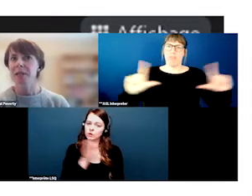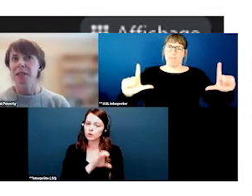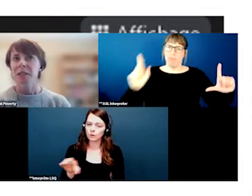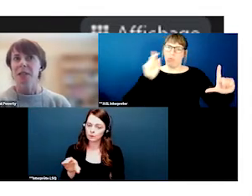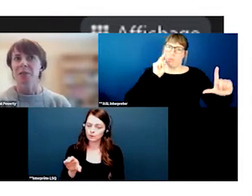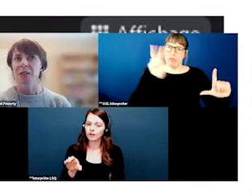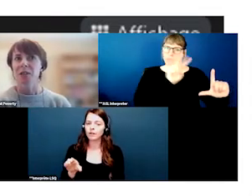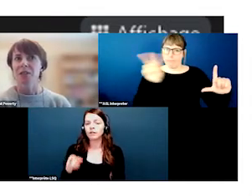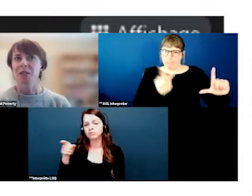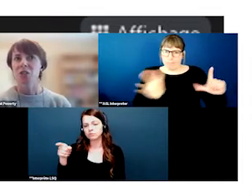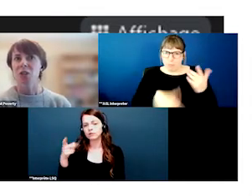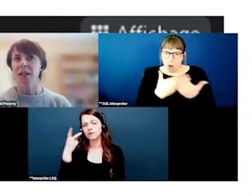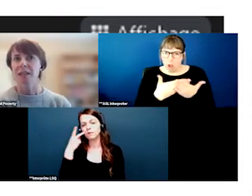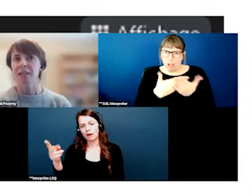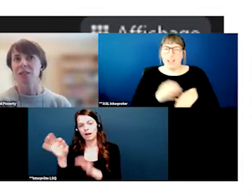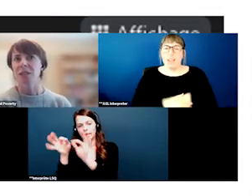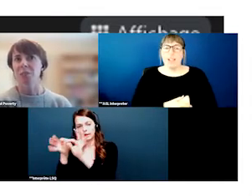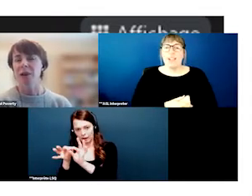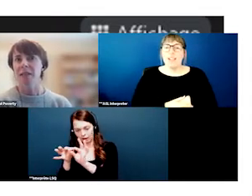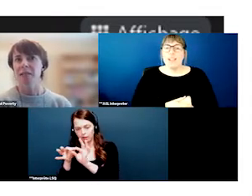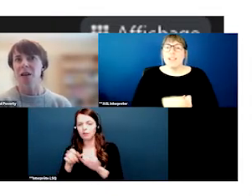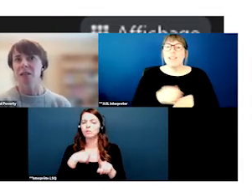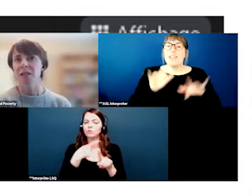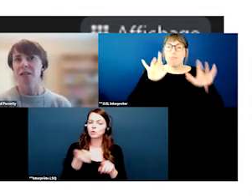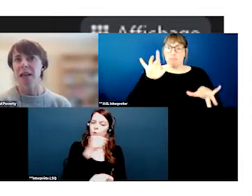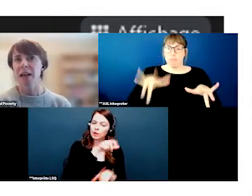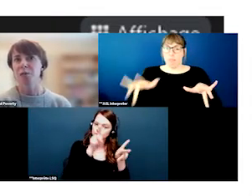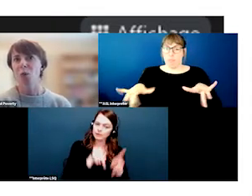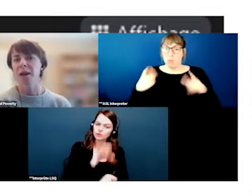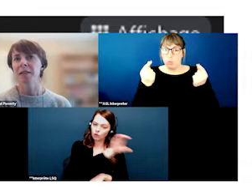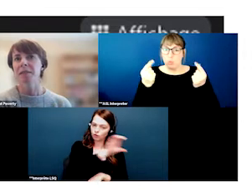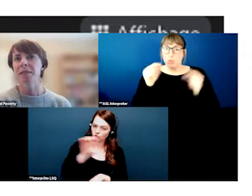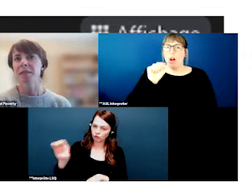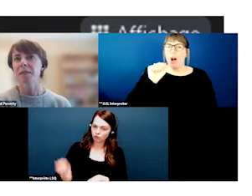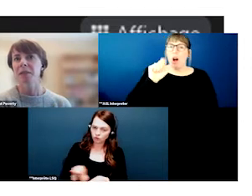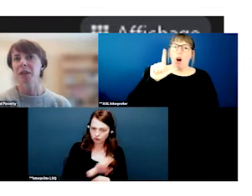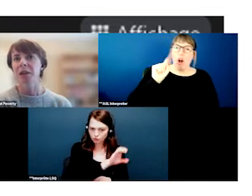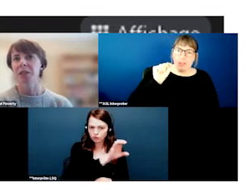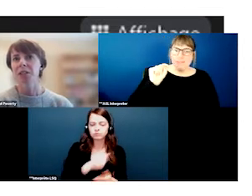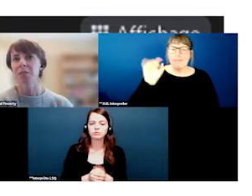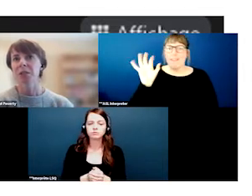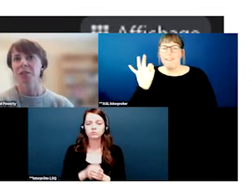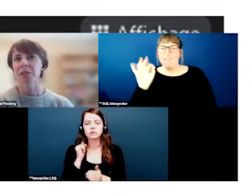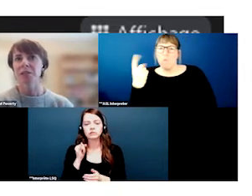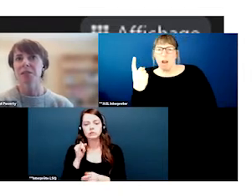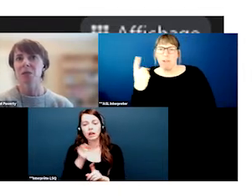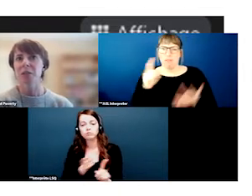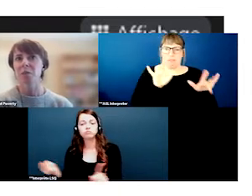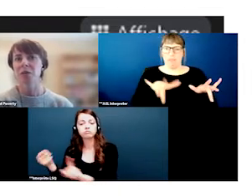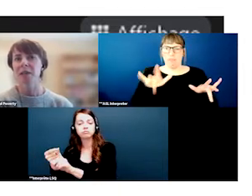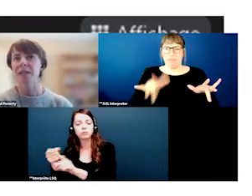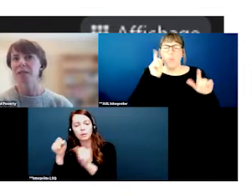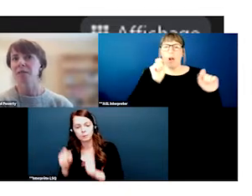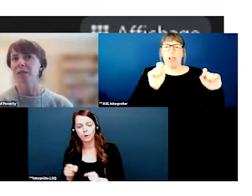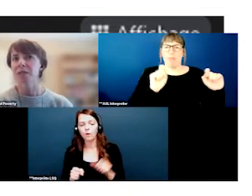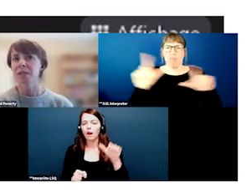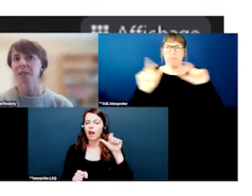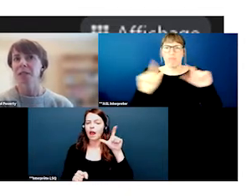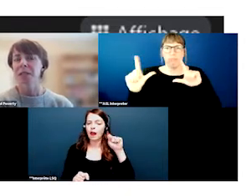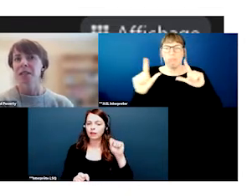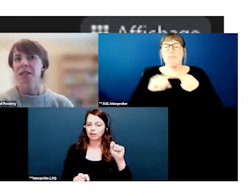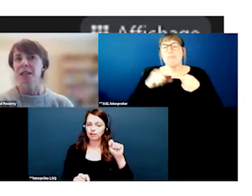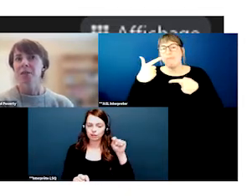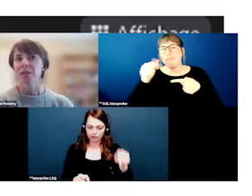presenters. If you are using shortcuts, you can press Alt F1 on your computer to switch between these